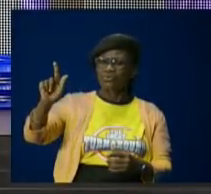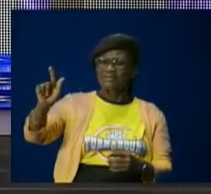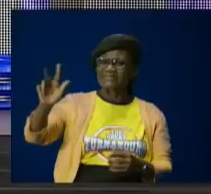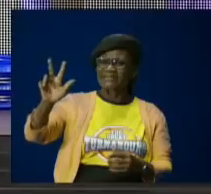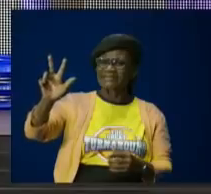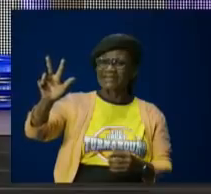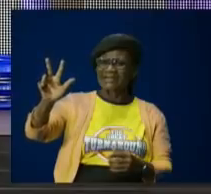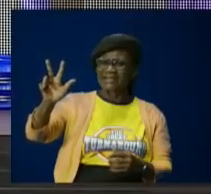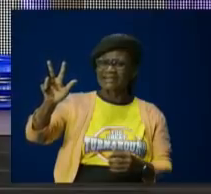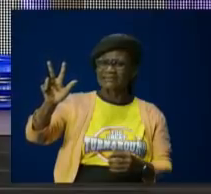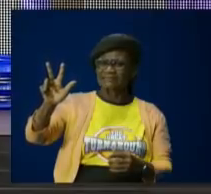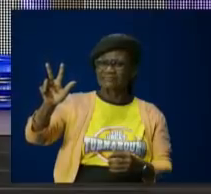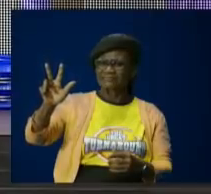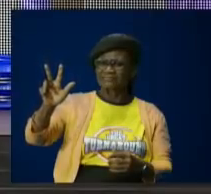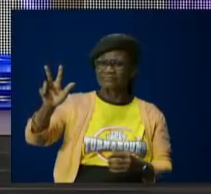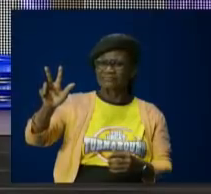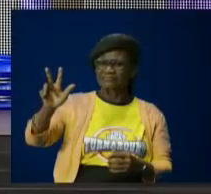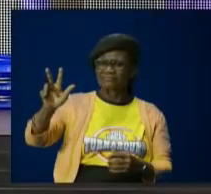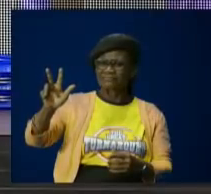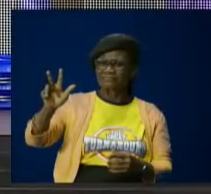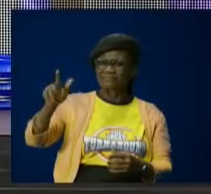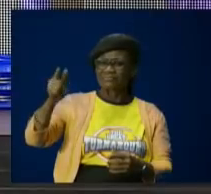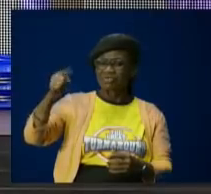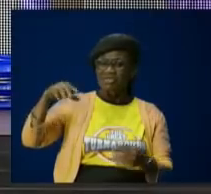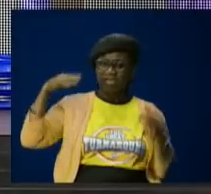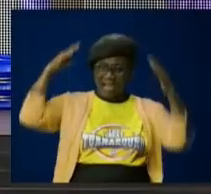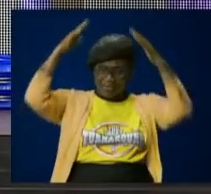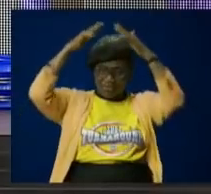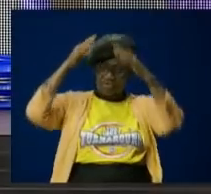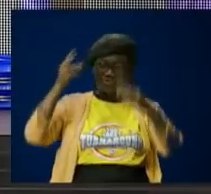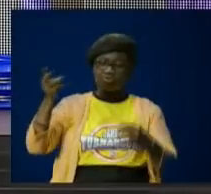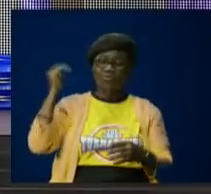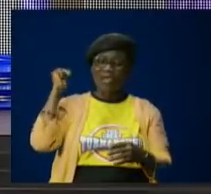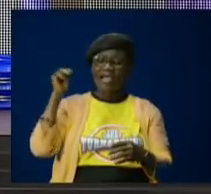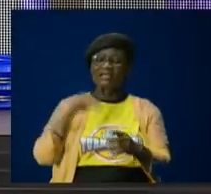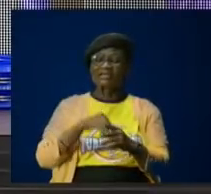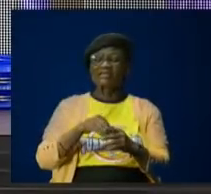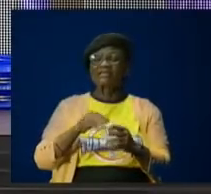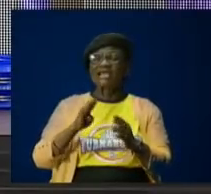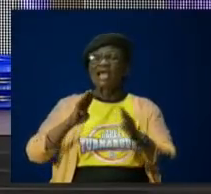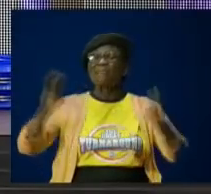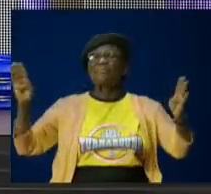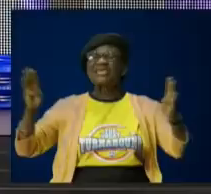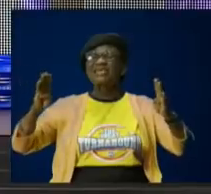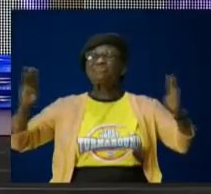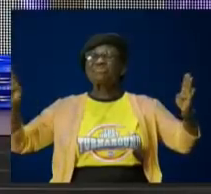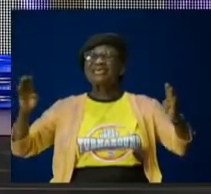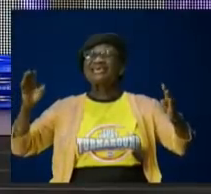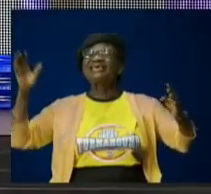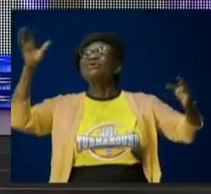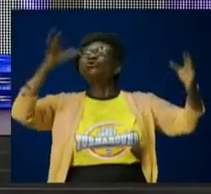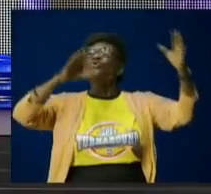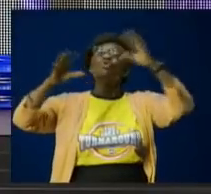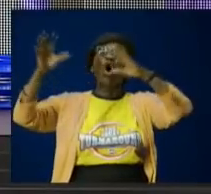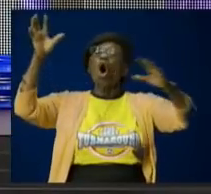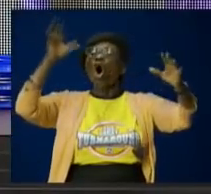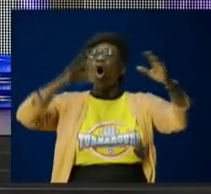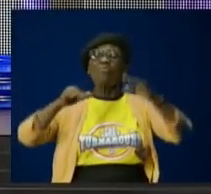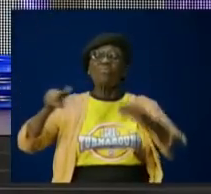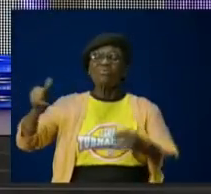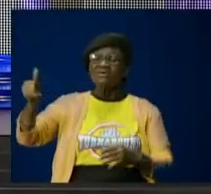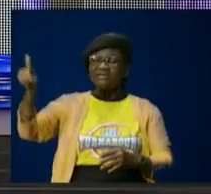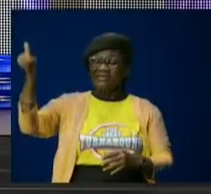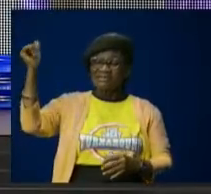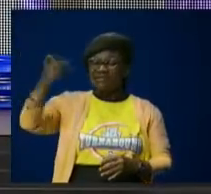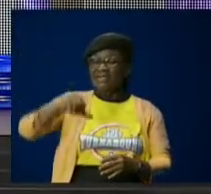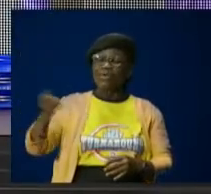to 23, the apostles were in a big, big storm. They were in a